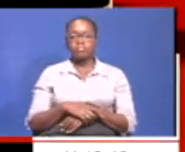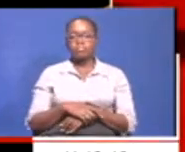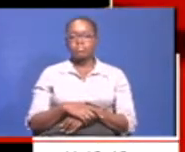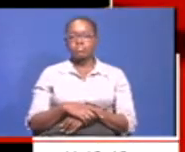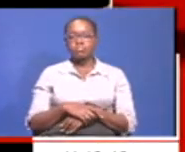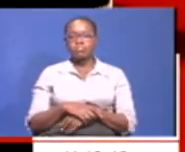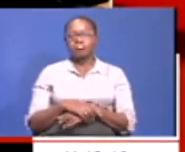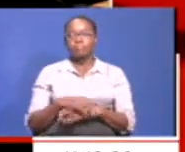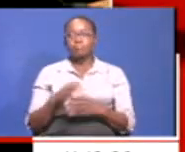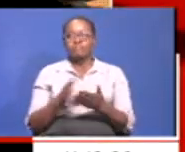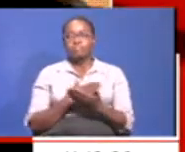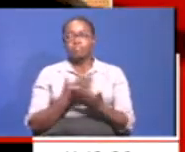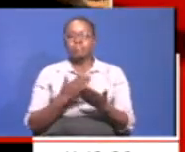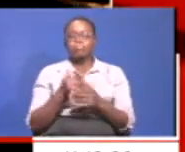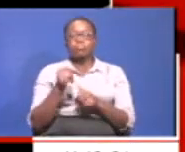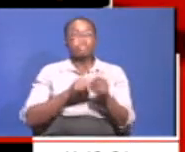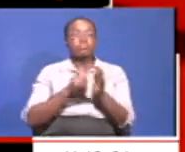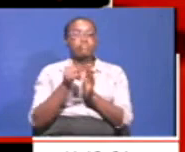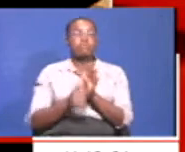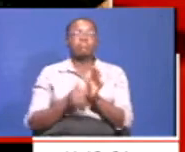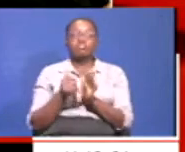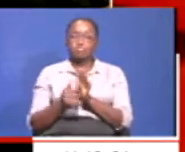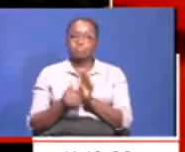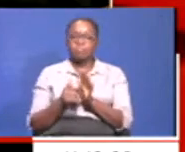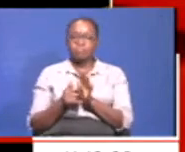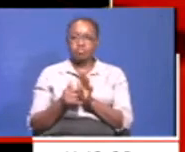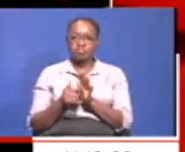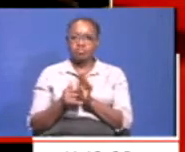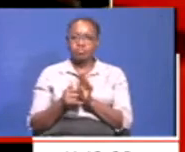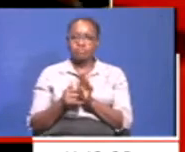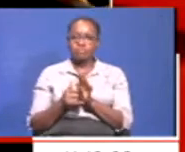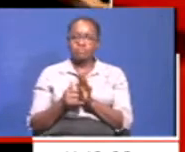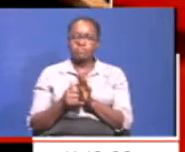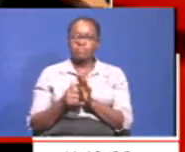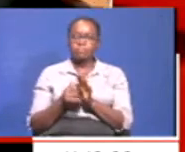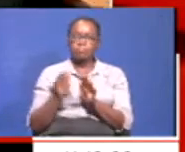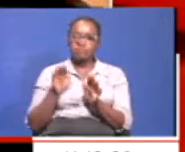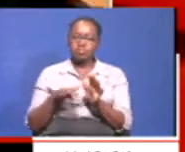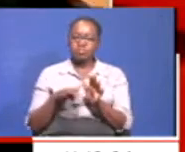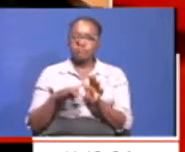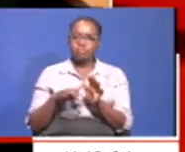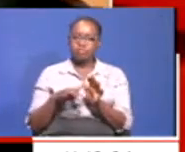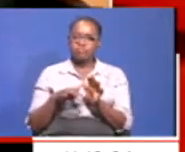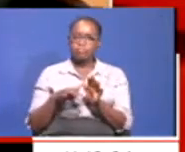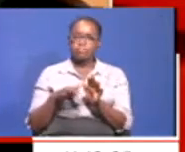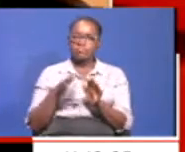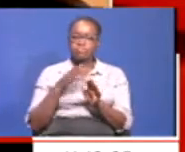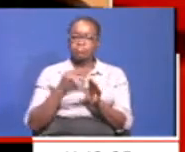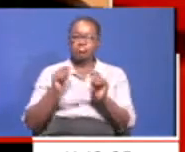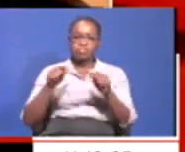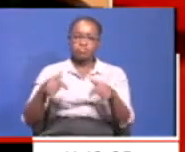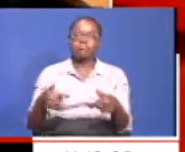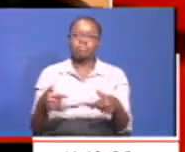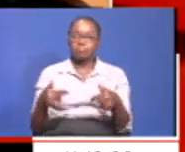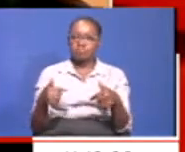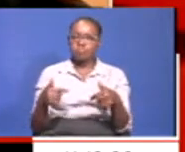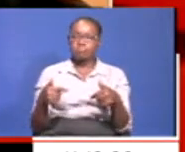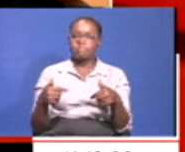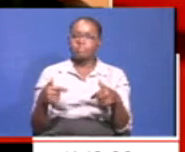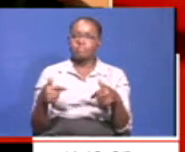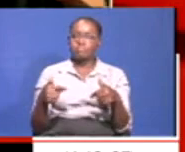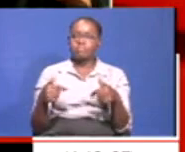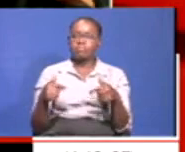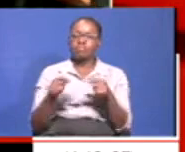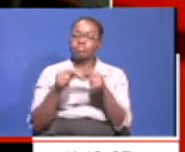else about the tires. They say women and shoes are greatest of